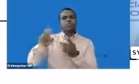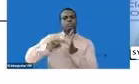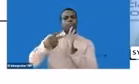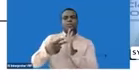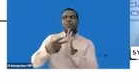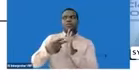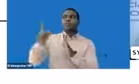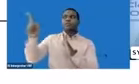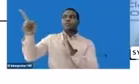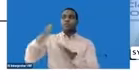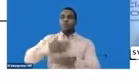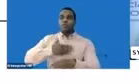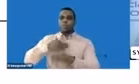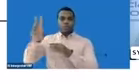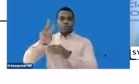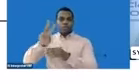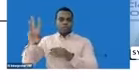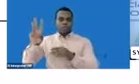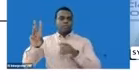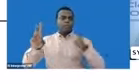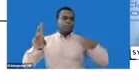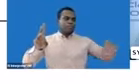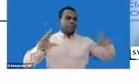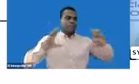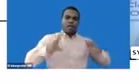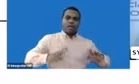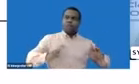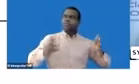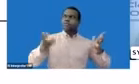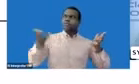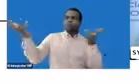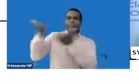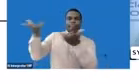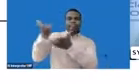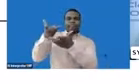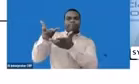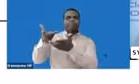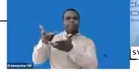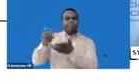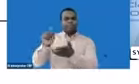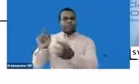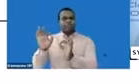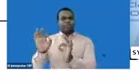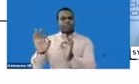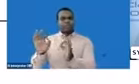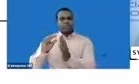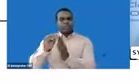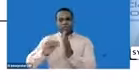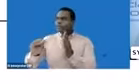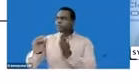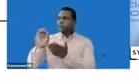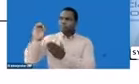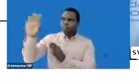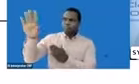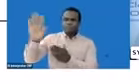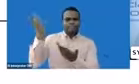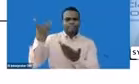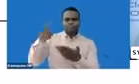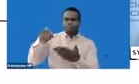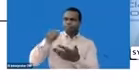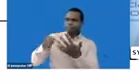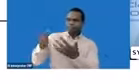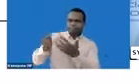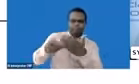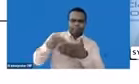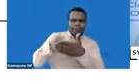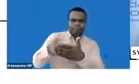So thank you for your attention. The curriculum is available on the project website, and I think